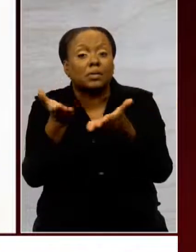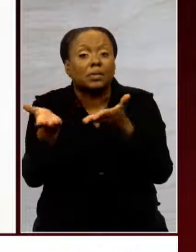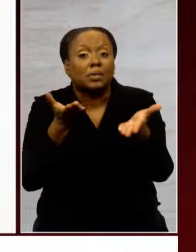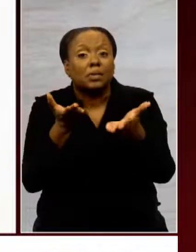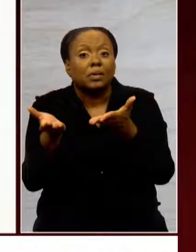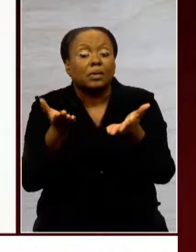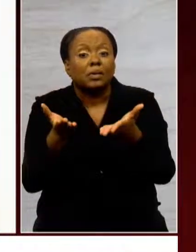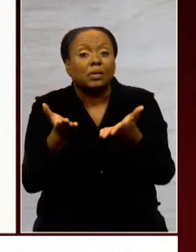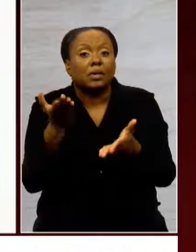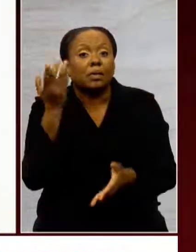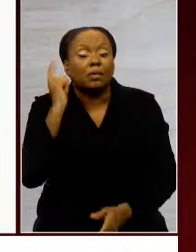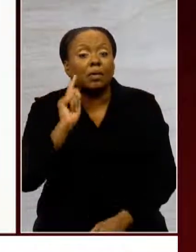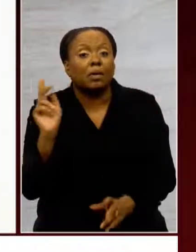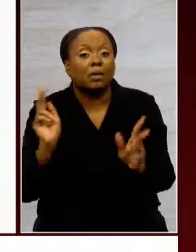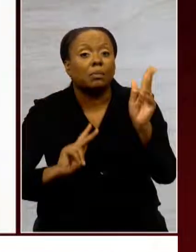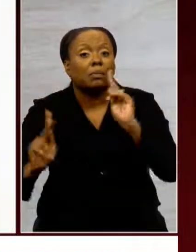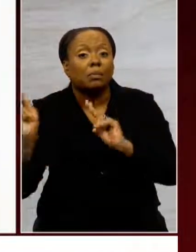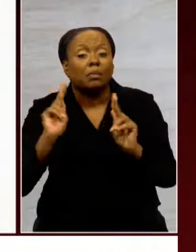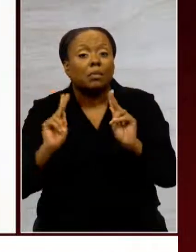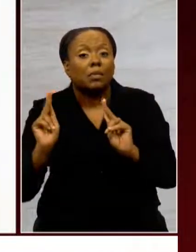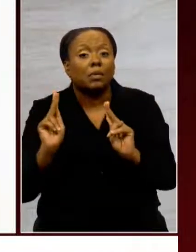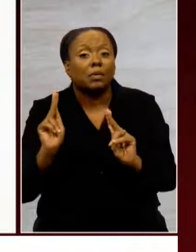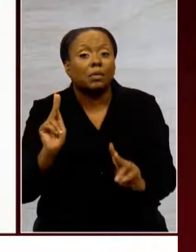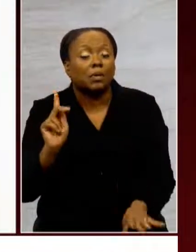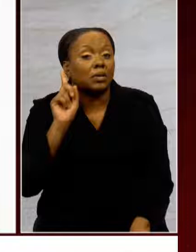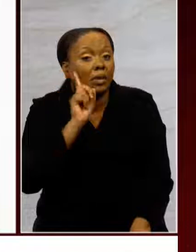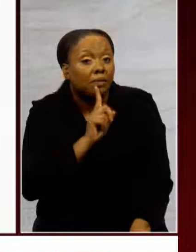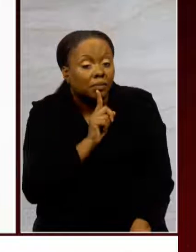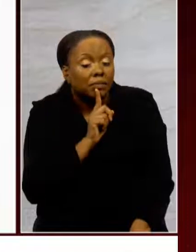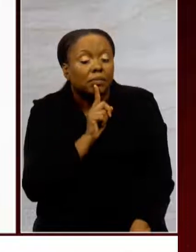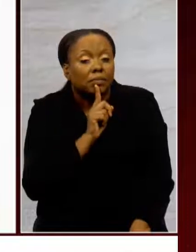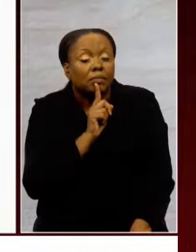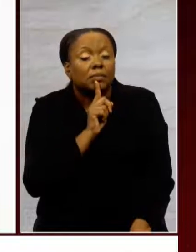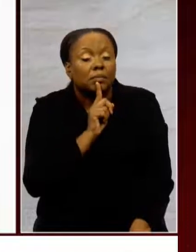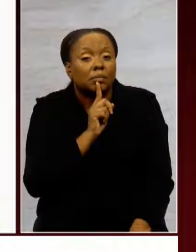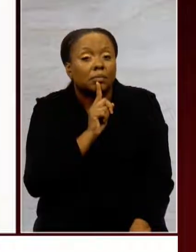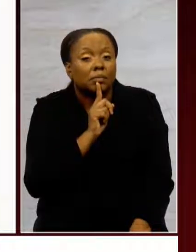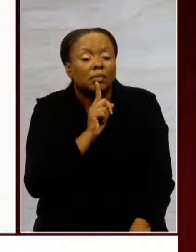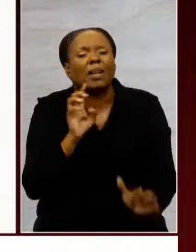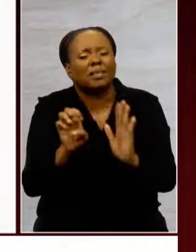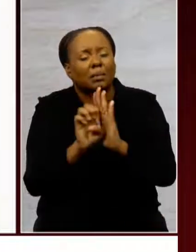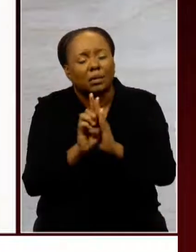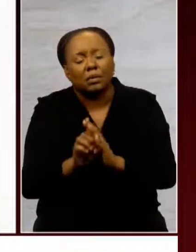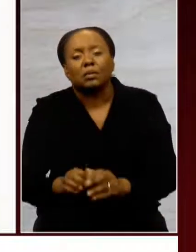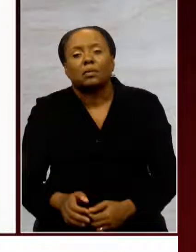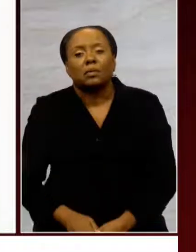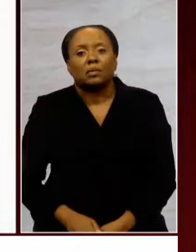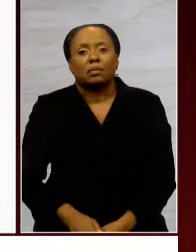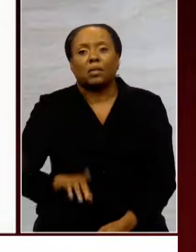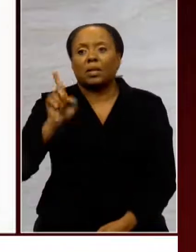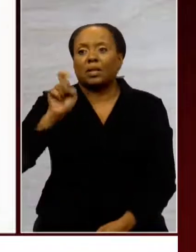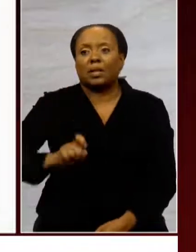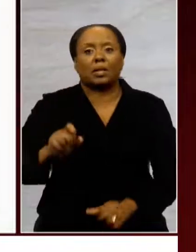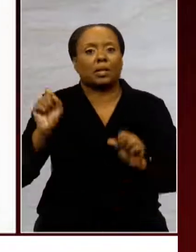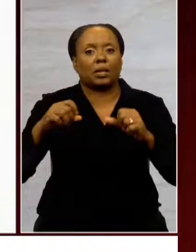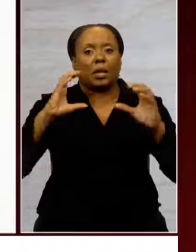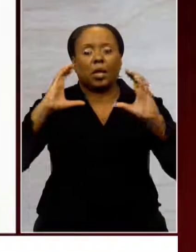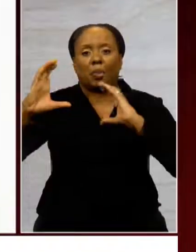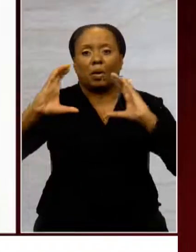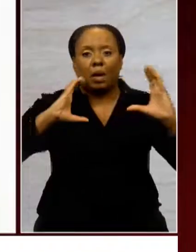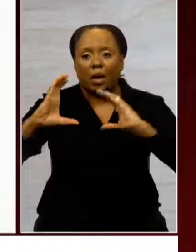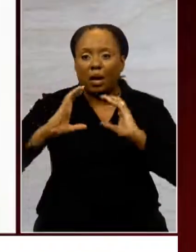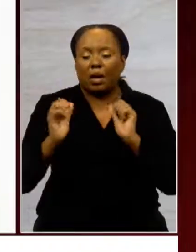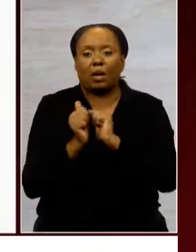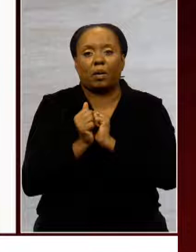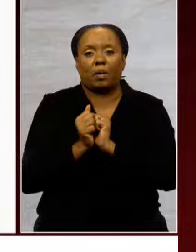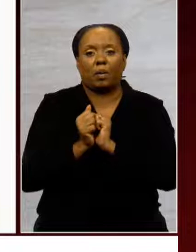to persons, um, persons who are deaf, that is, for instance, we need to be able to communicate with them and communicate with